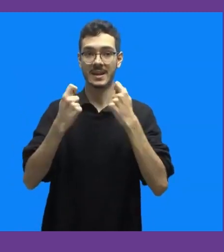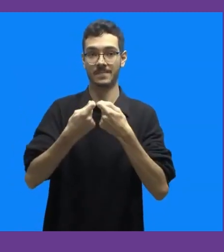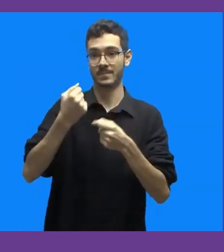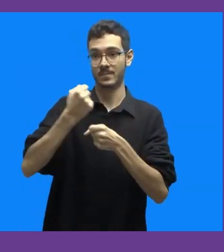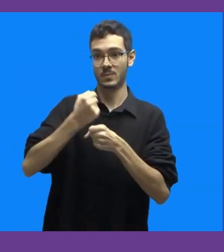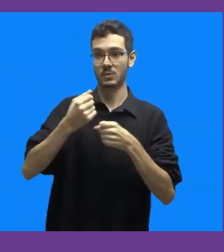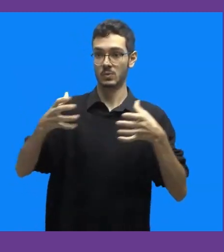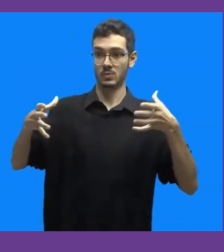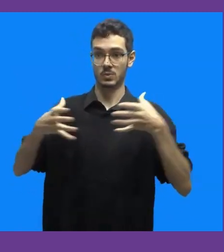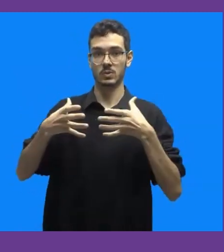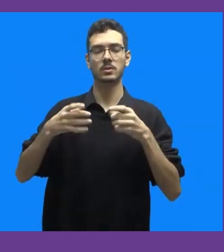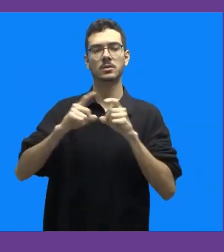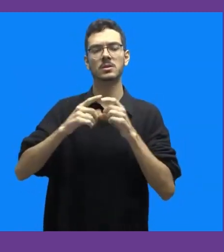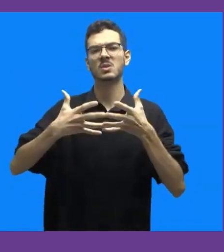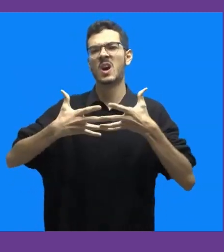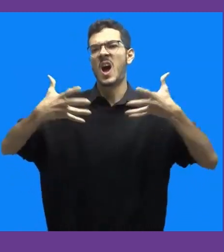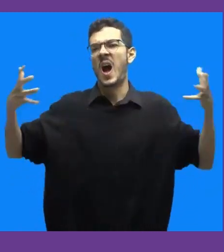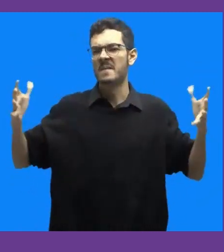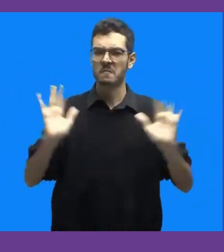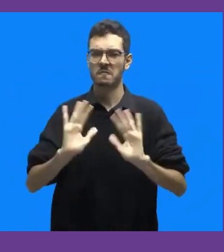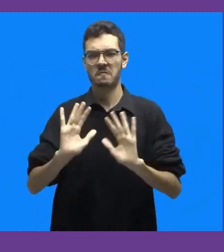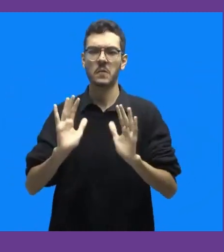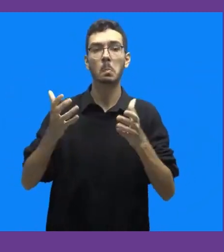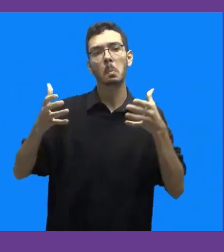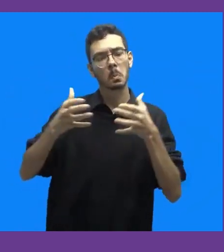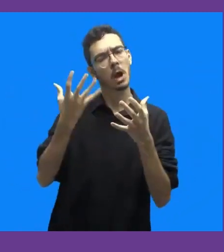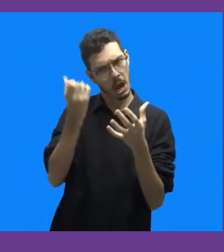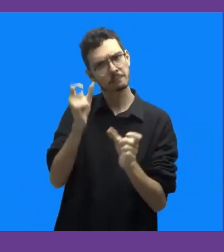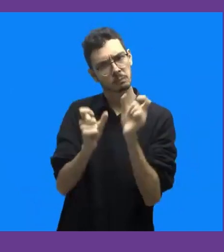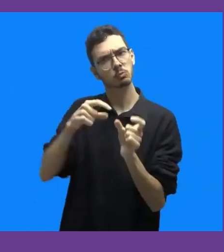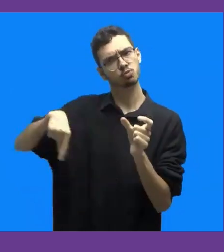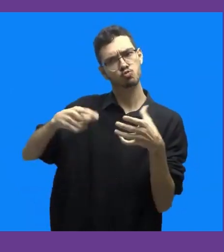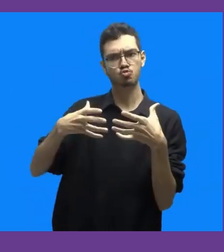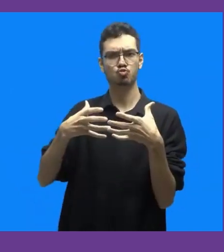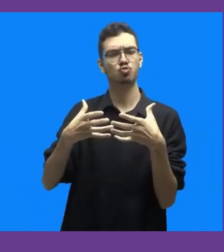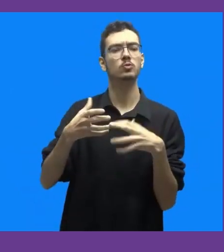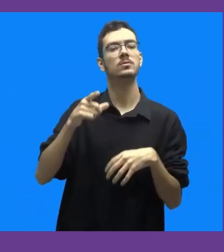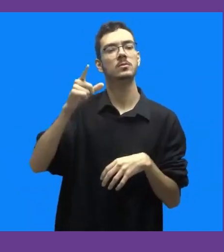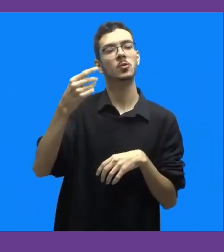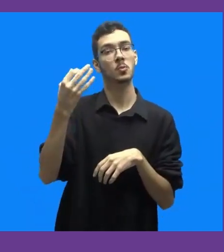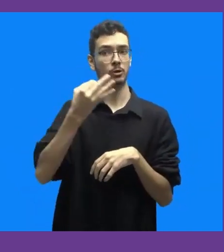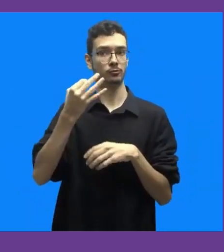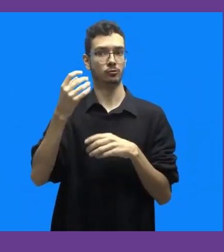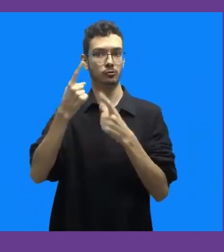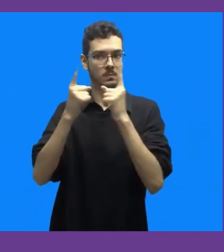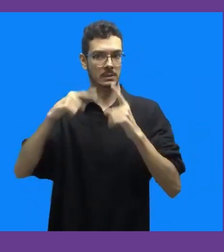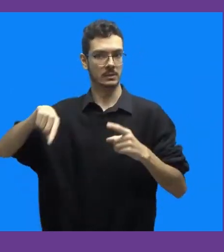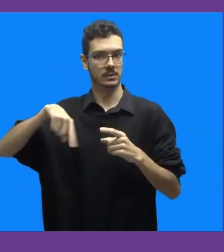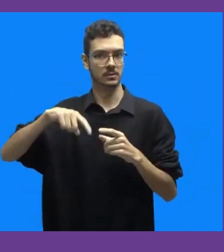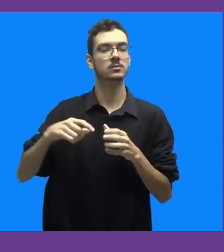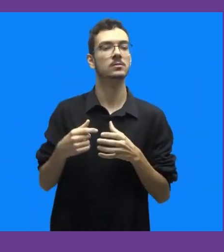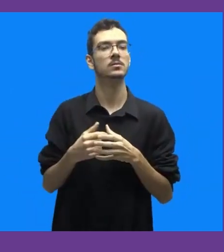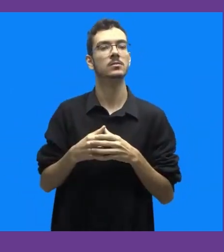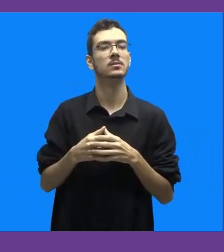but still very effective. What we tried to do was actually to work with